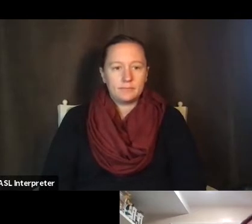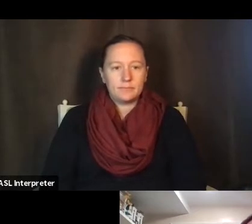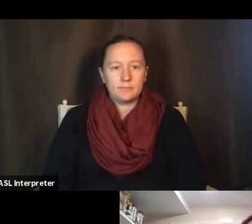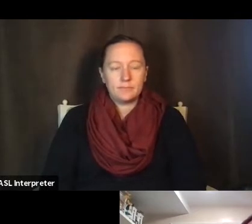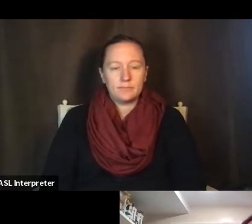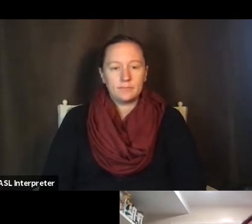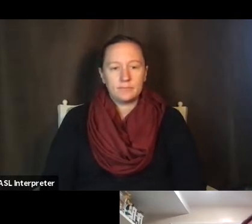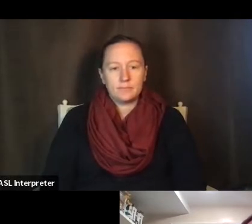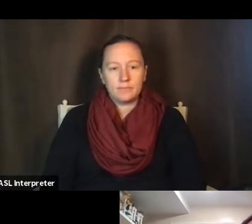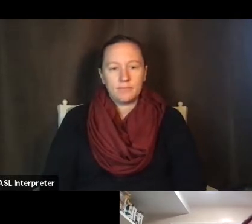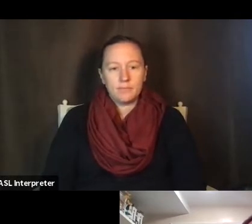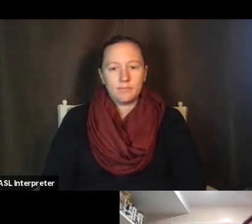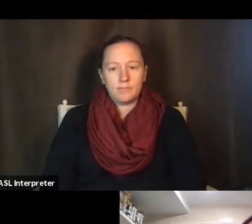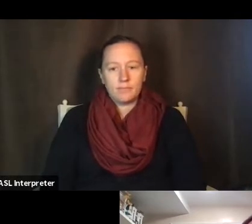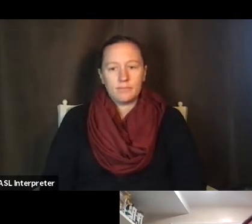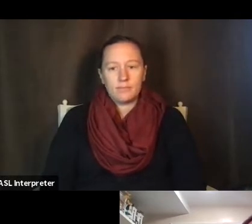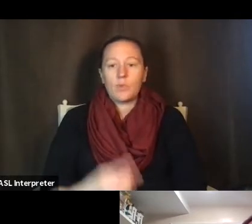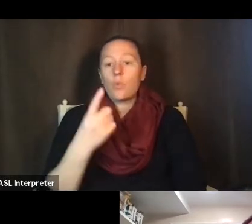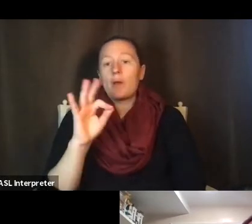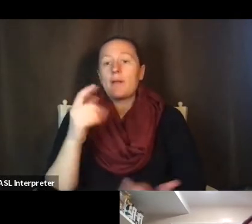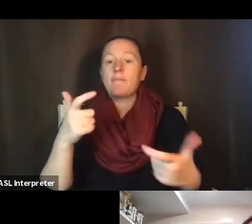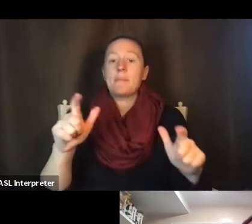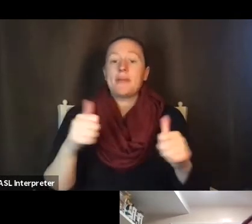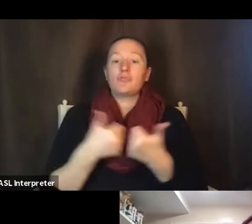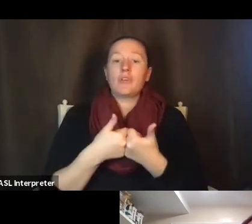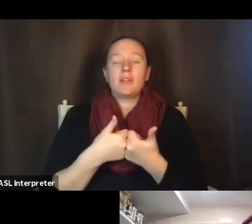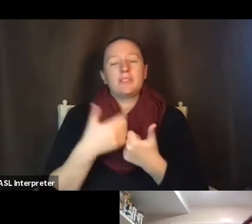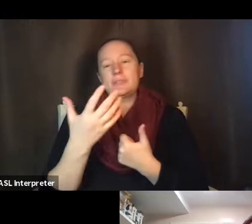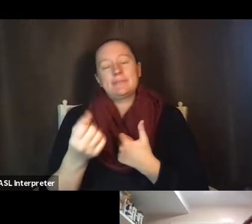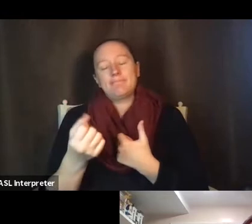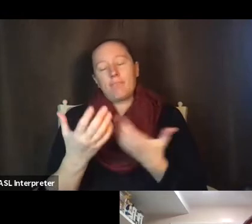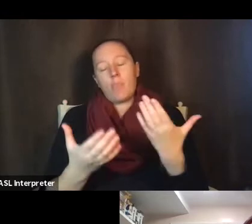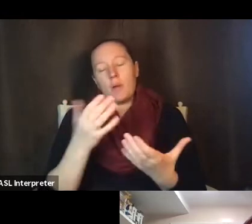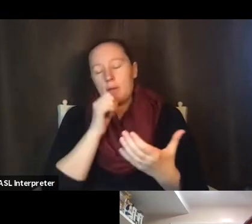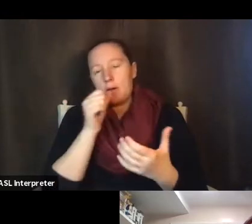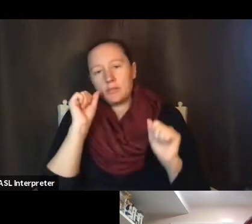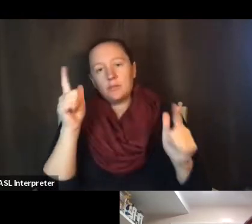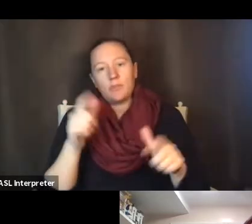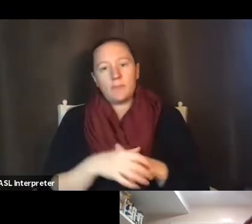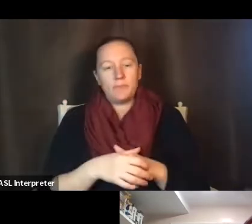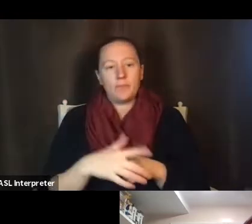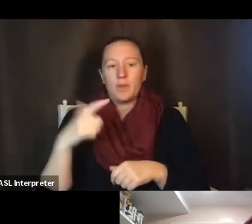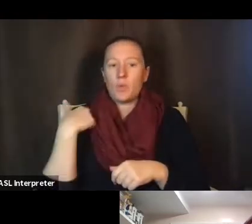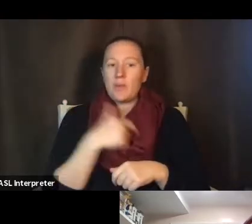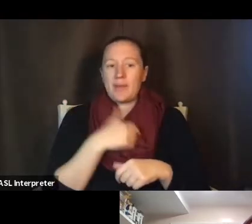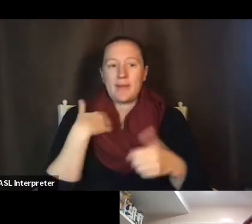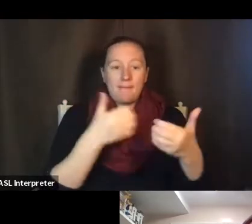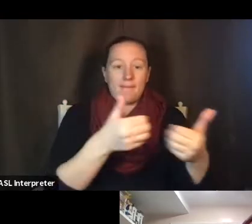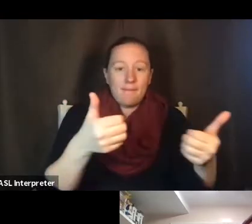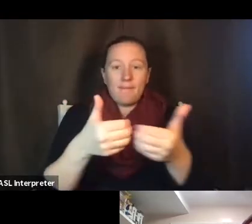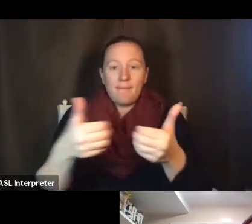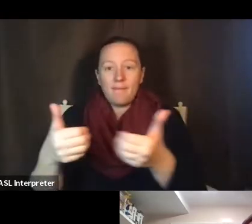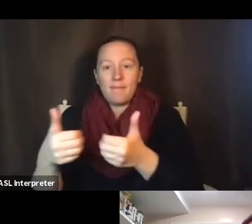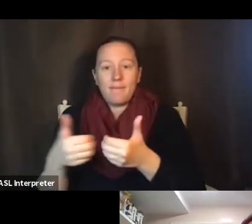One of the big challenges that won't be a surprise to folks is we have a really fragmented system. So we